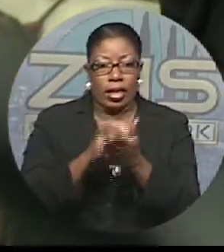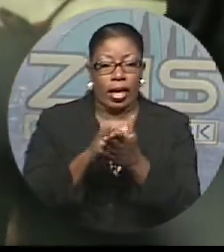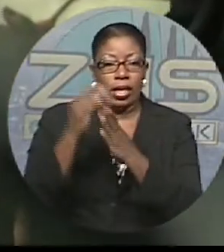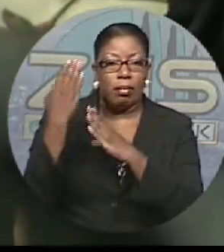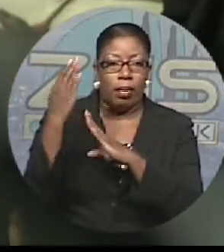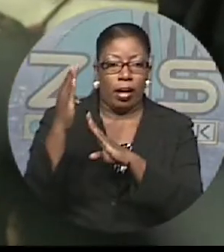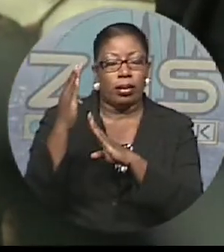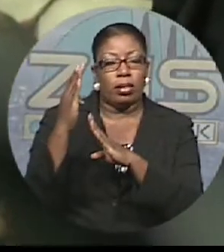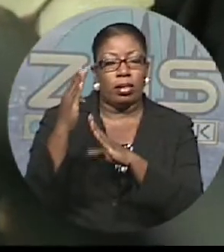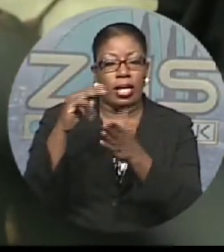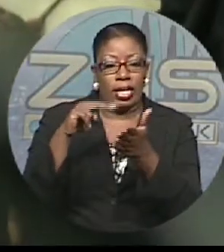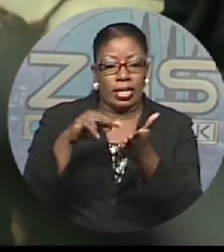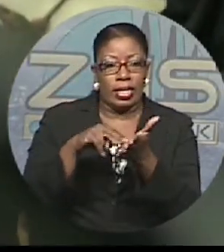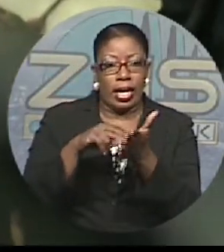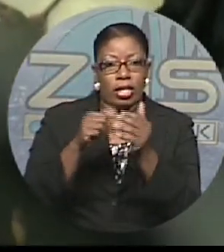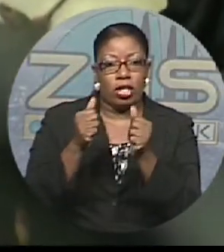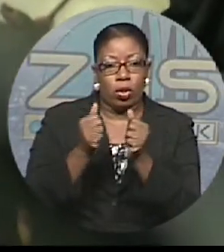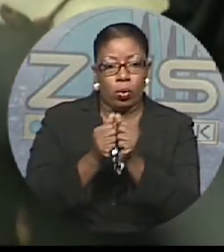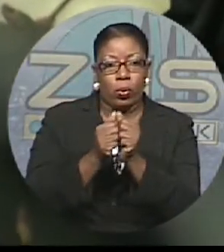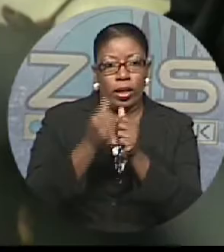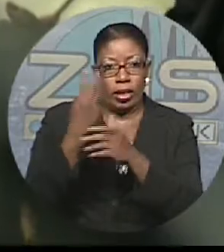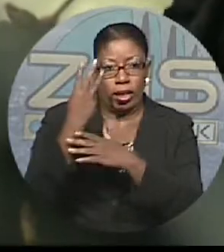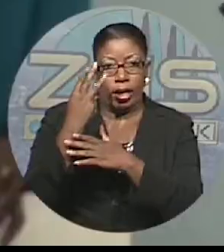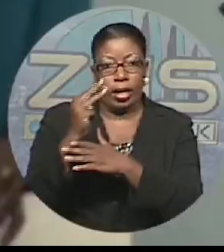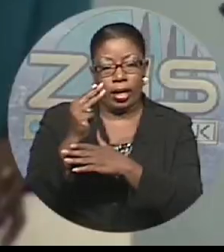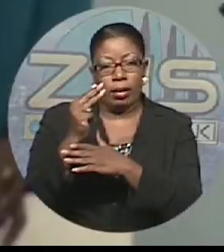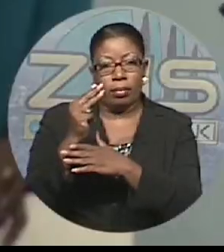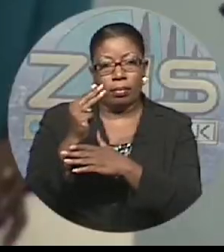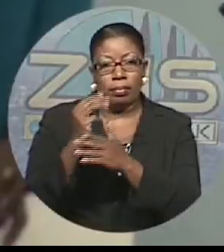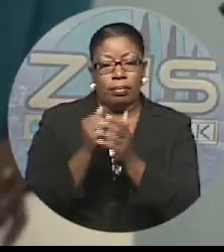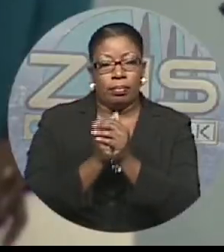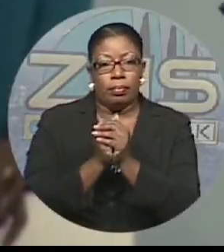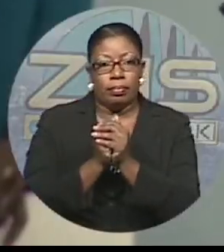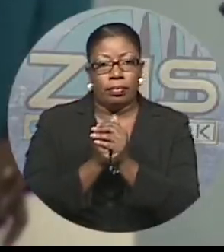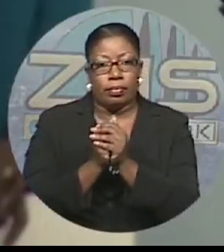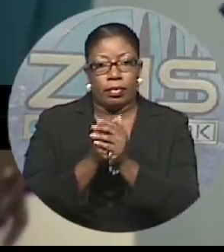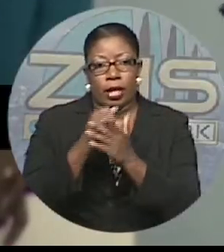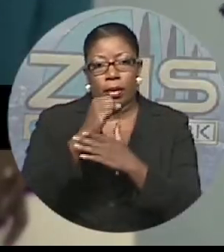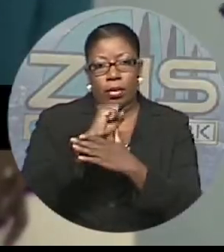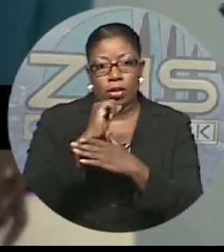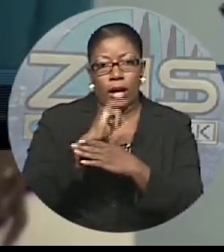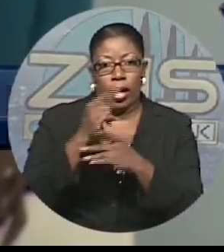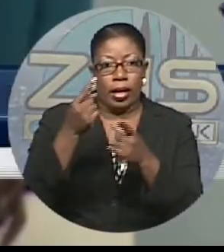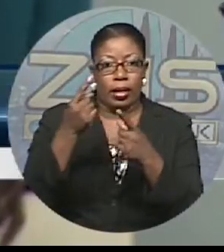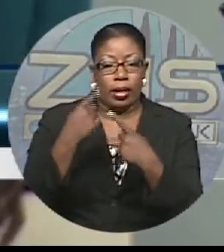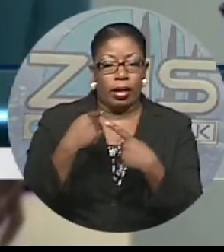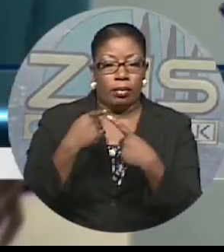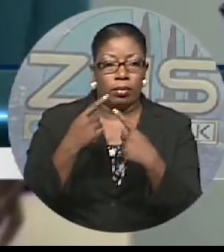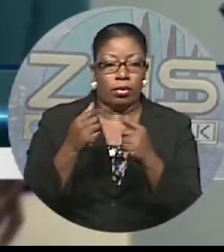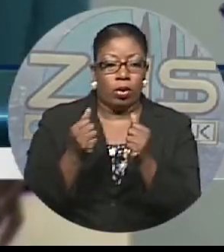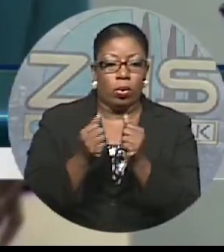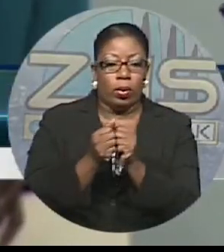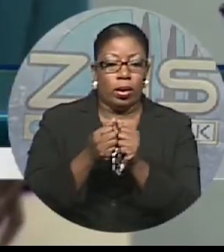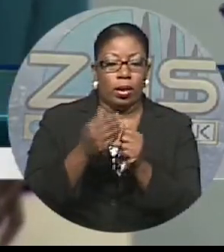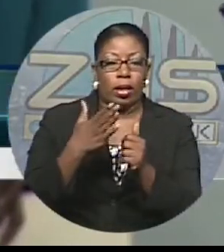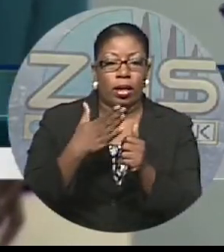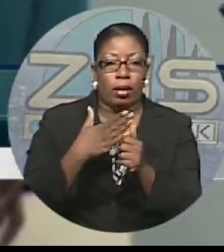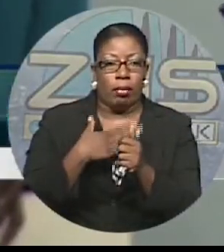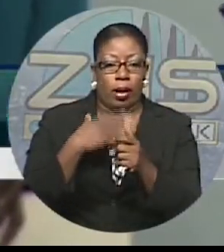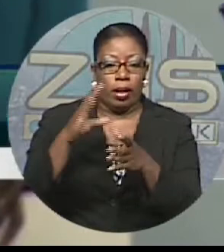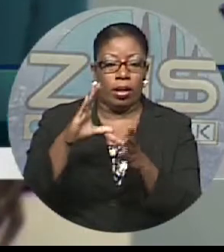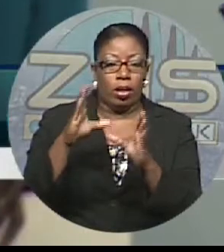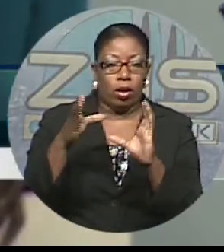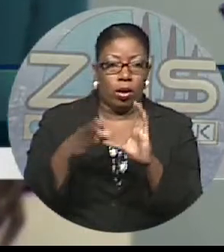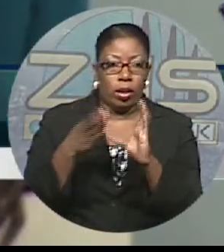with him and dictated his presence as the country's leader. And so, Bishop, I've come with my colleagues this